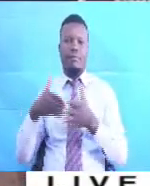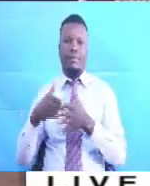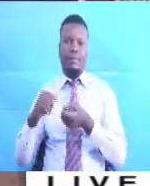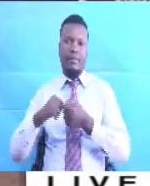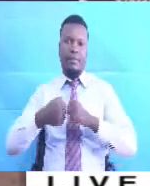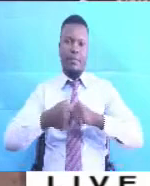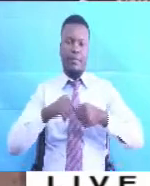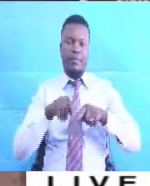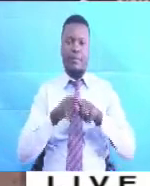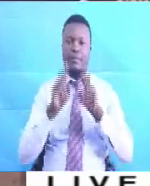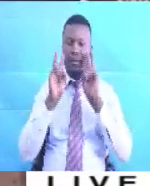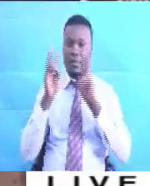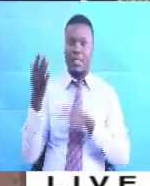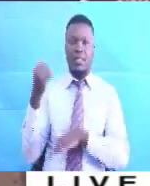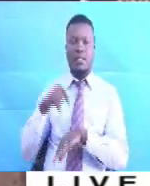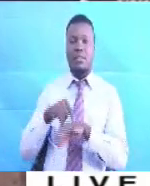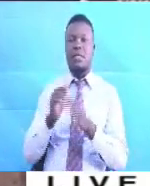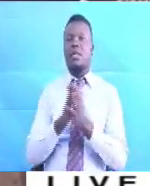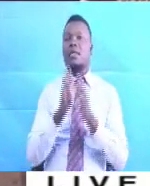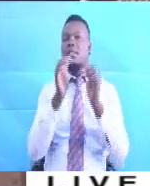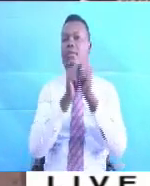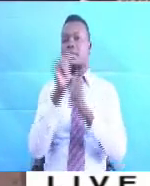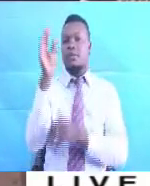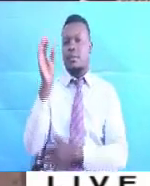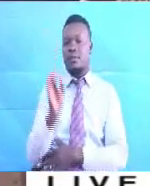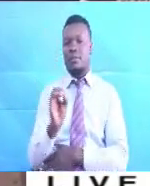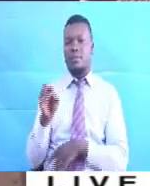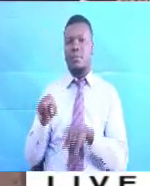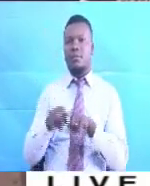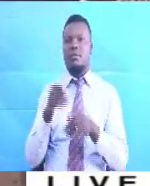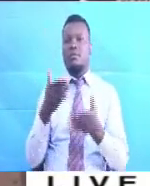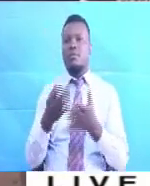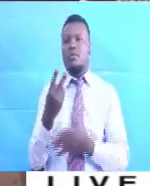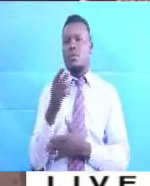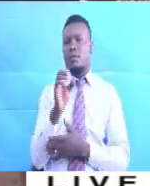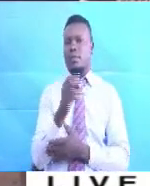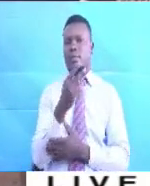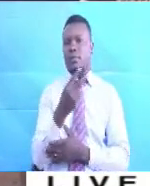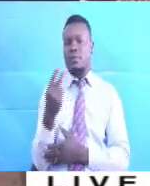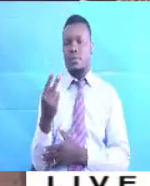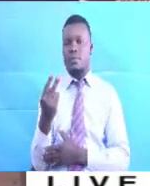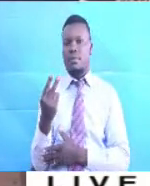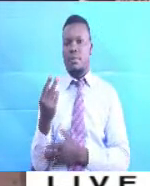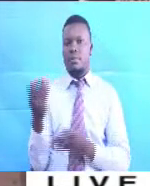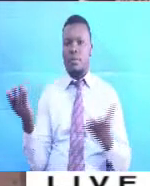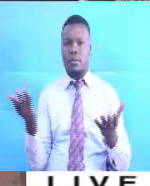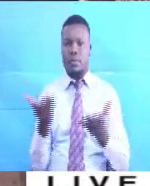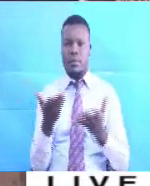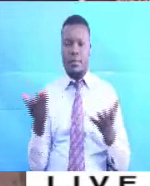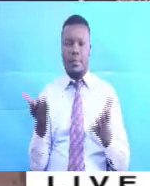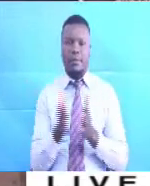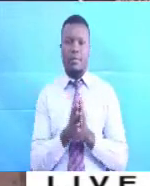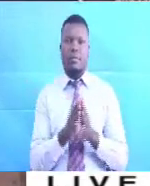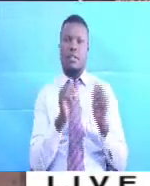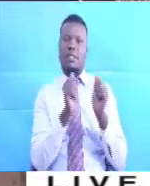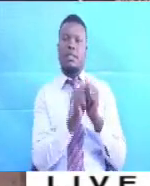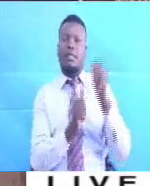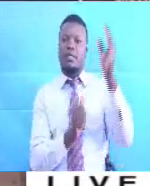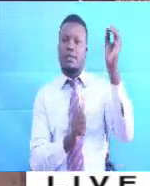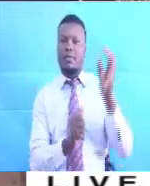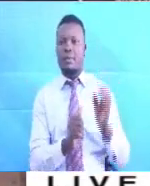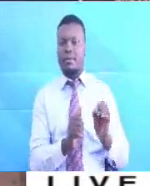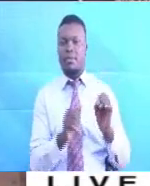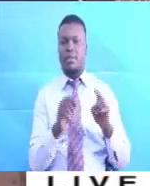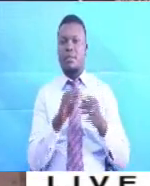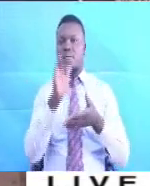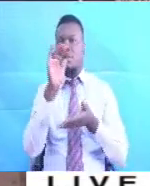stands currently at 10% compared to 2022, where it stood at less than 10%, Bank of